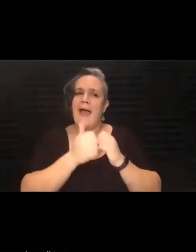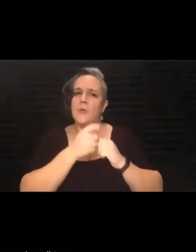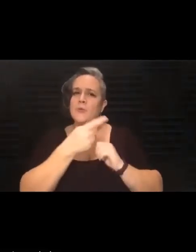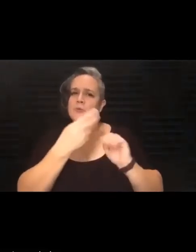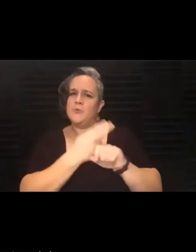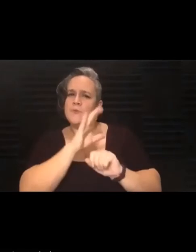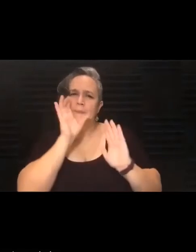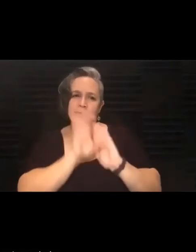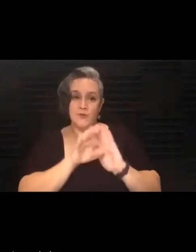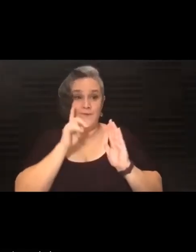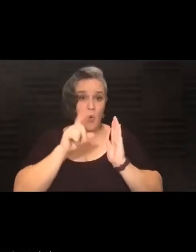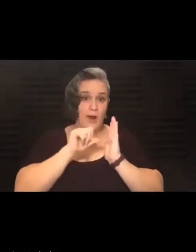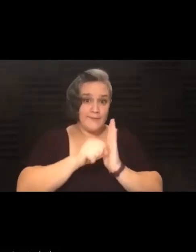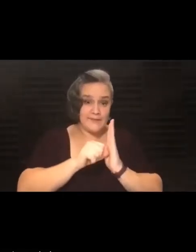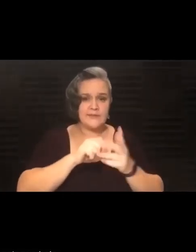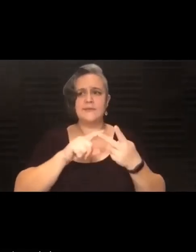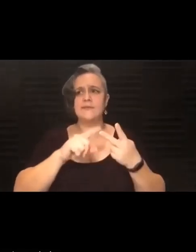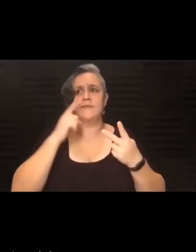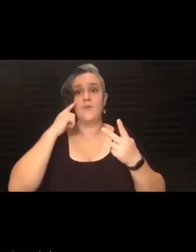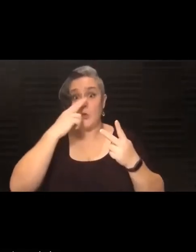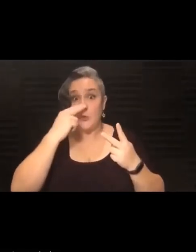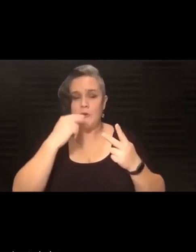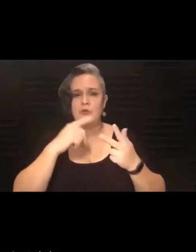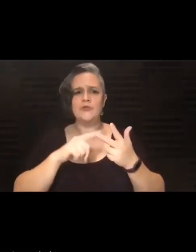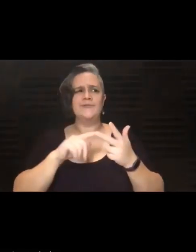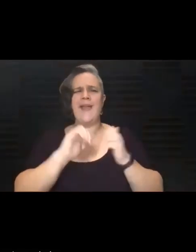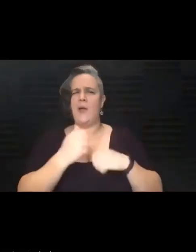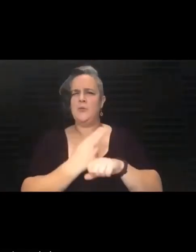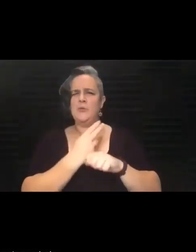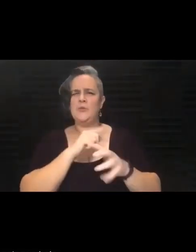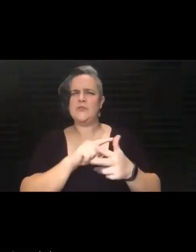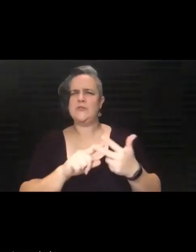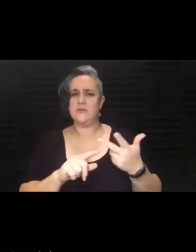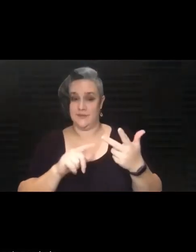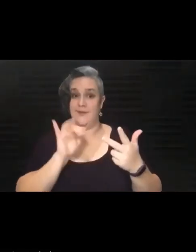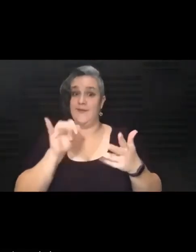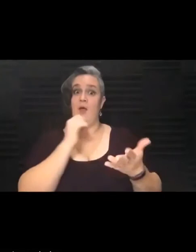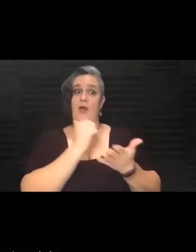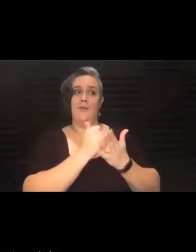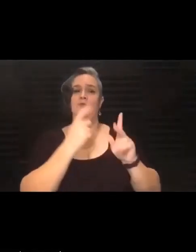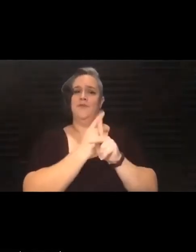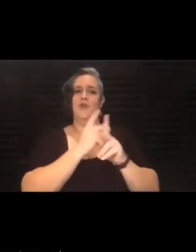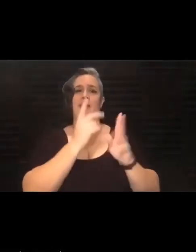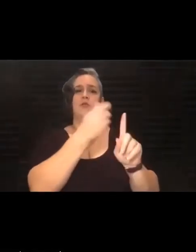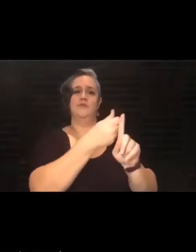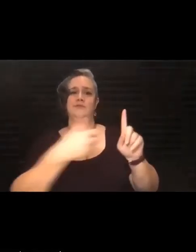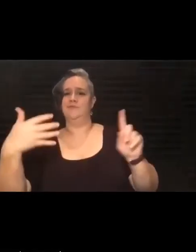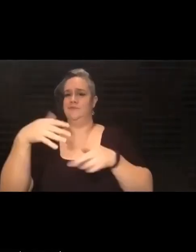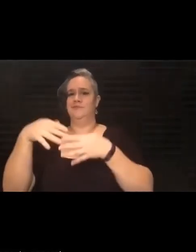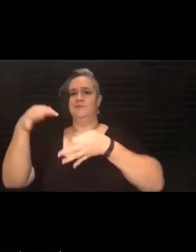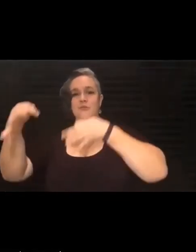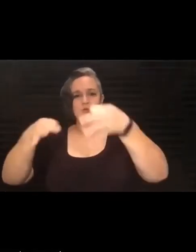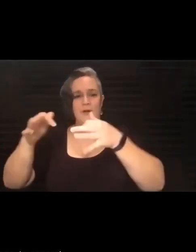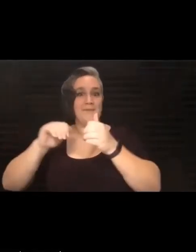emphasis? Is it for humor? That's really going to help you know what to describe about that image or how to describe